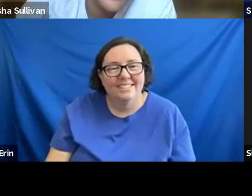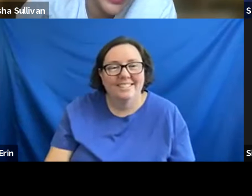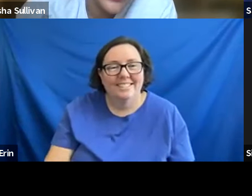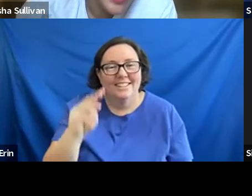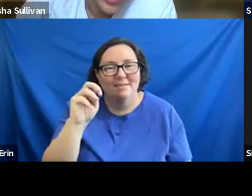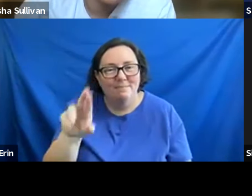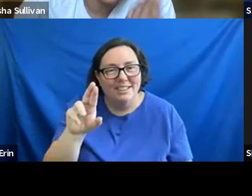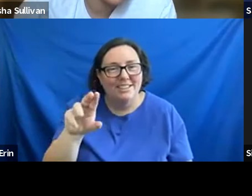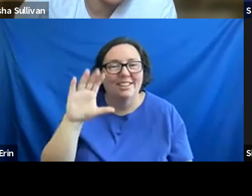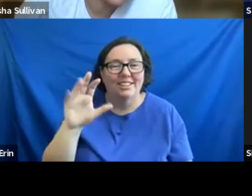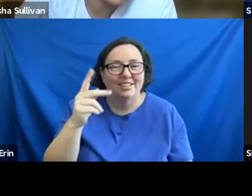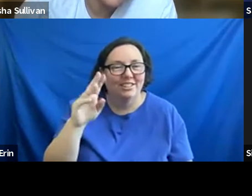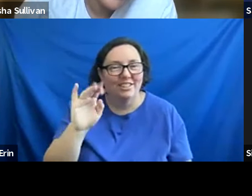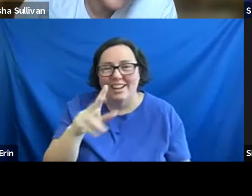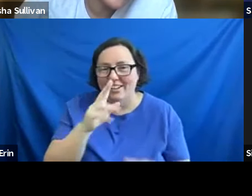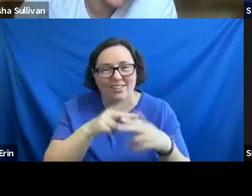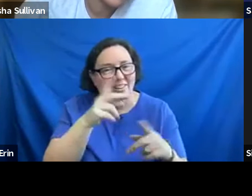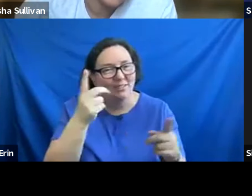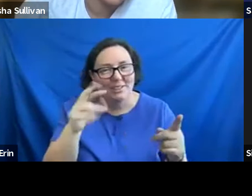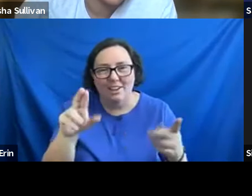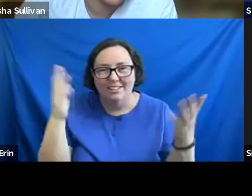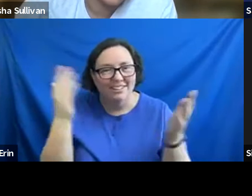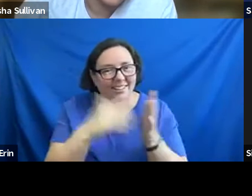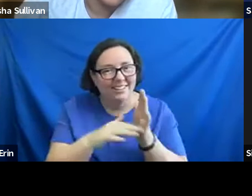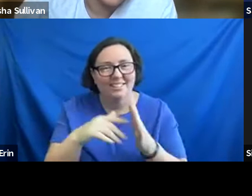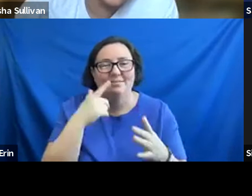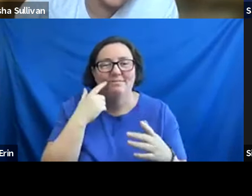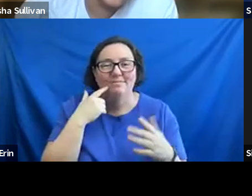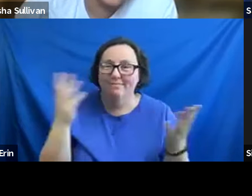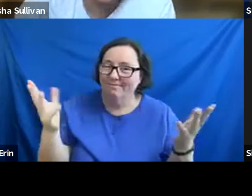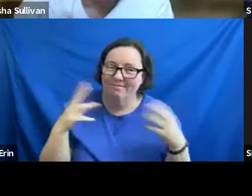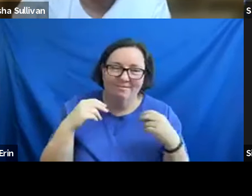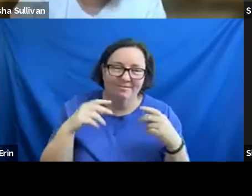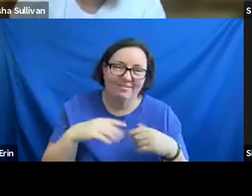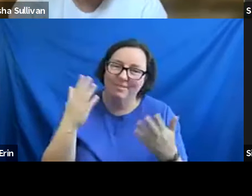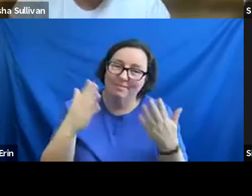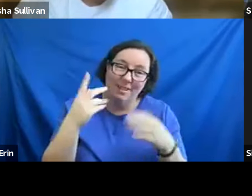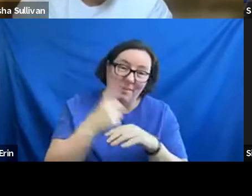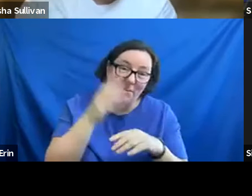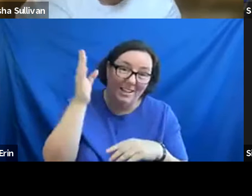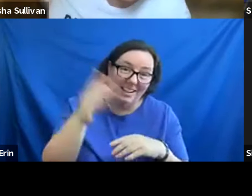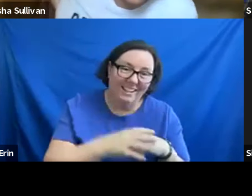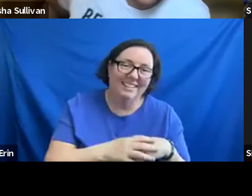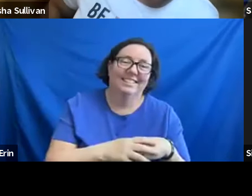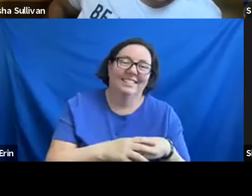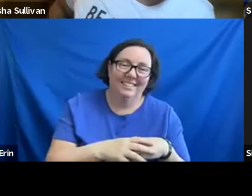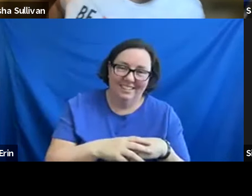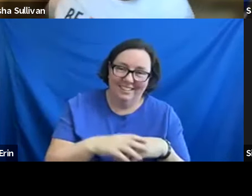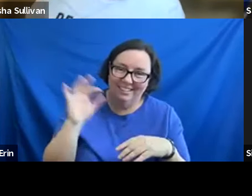Mr. Chernow, I want to keep calling you doctor. Sorry. Hey, Quick man, promotion maybe is one never day. proceeding.